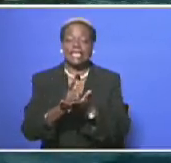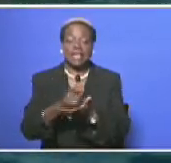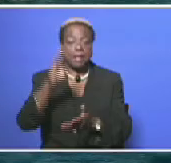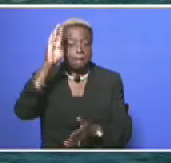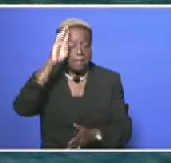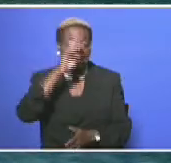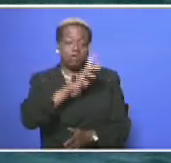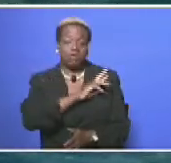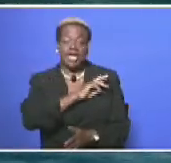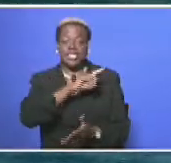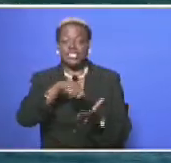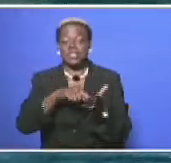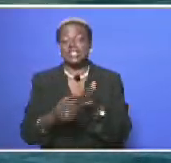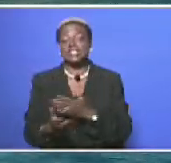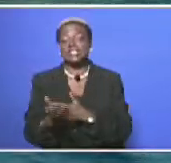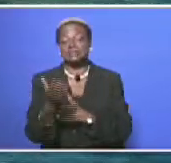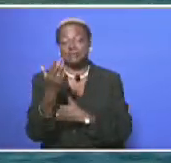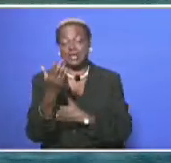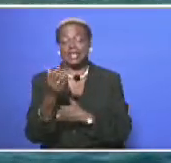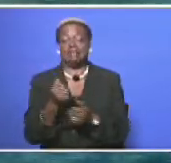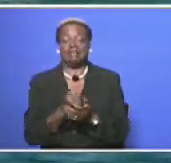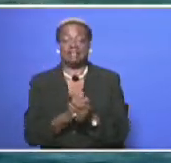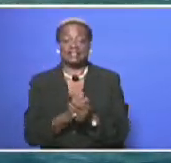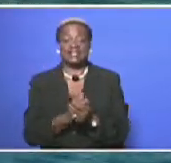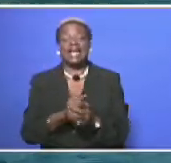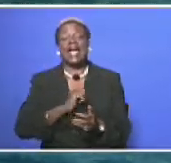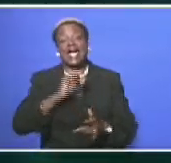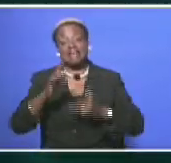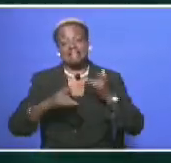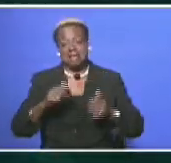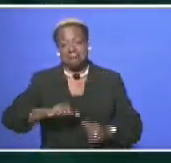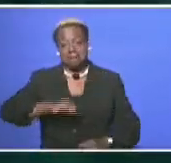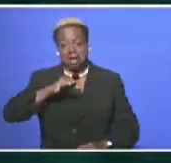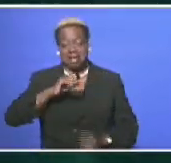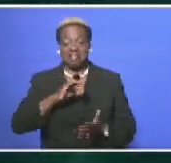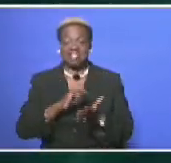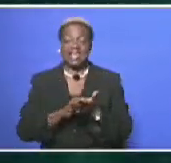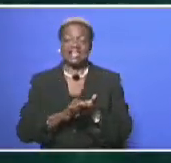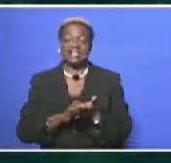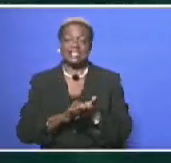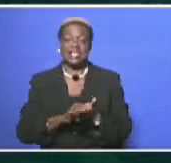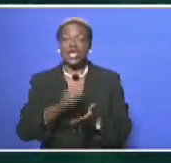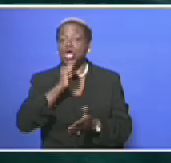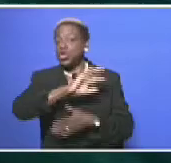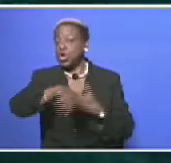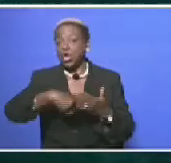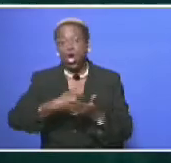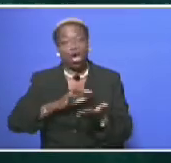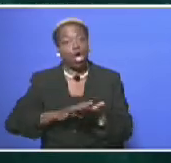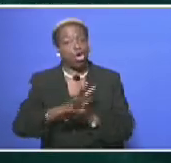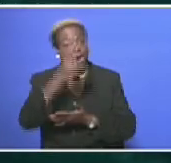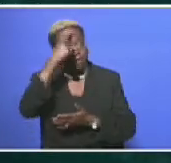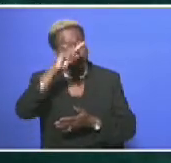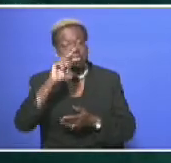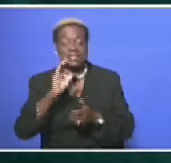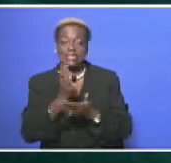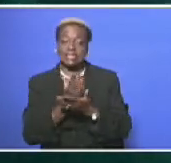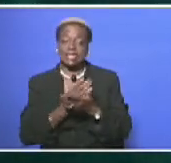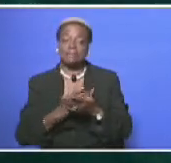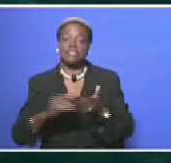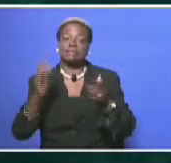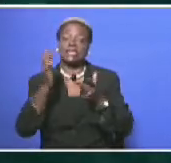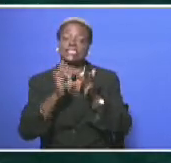finish, sailing amongst the big boys, and I feel proud of that. Well, it wasn't all glory for some after day one, as technical